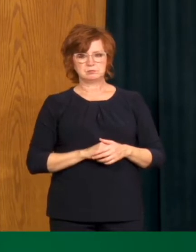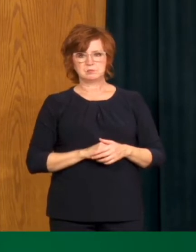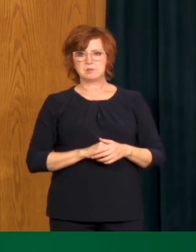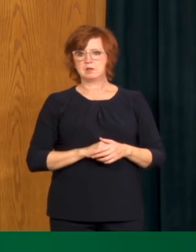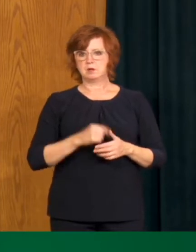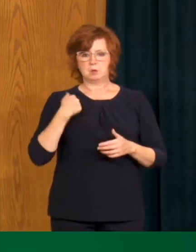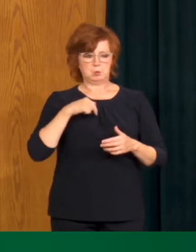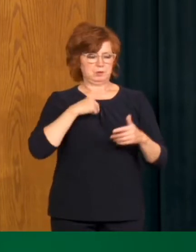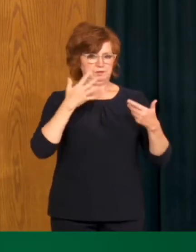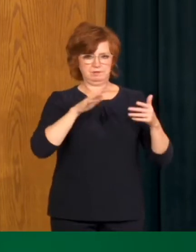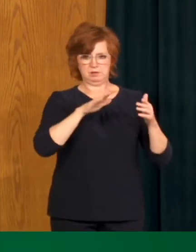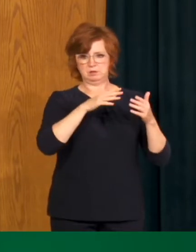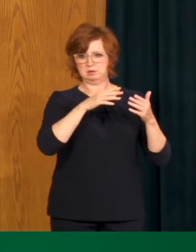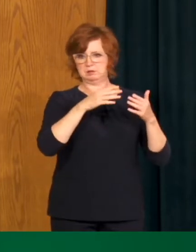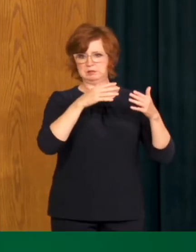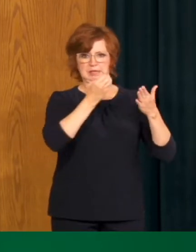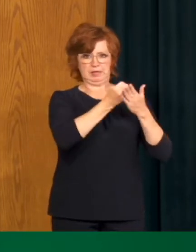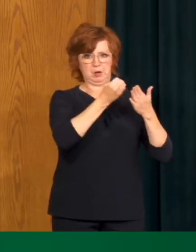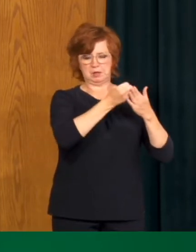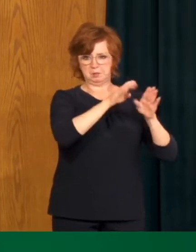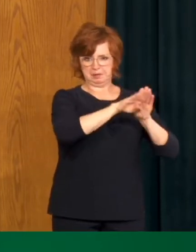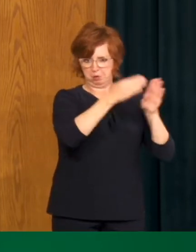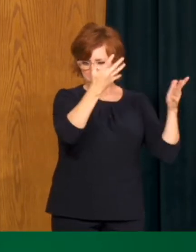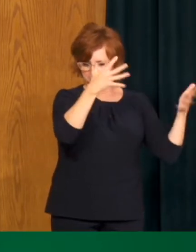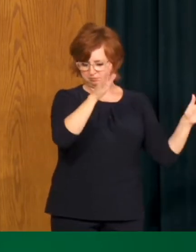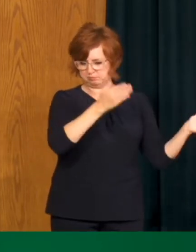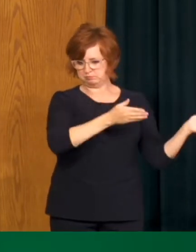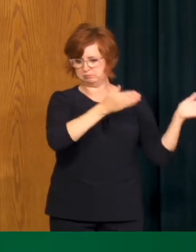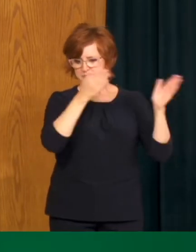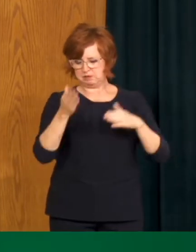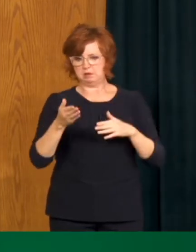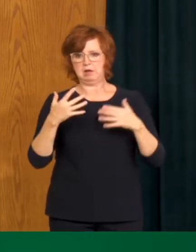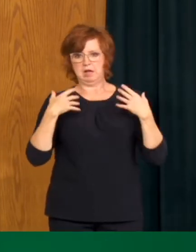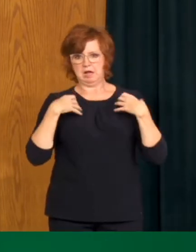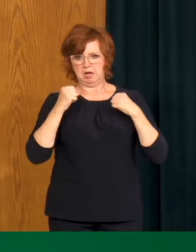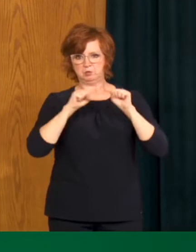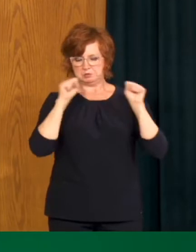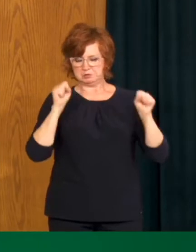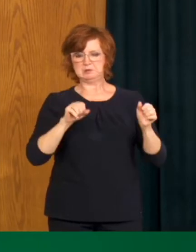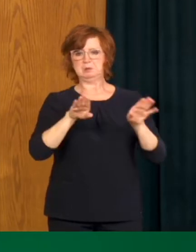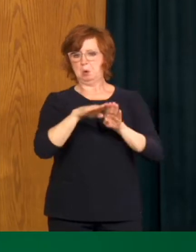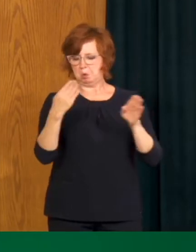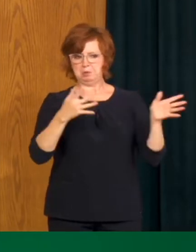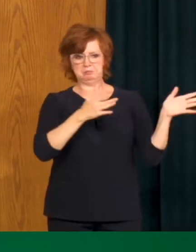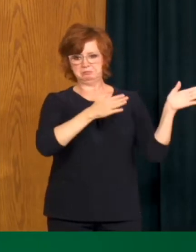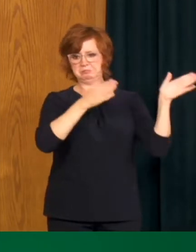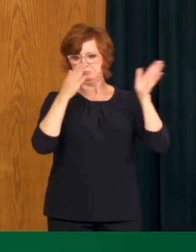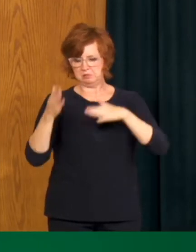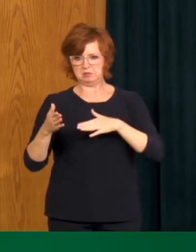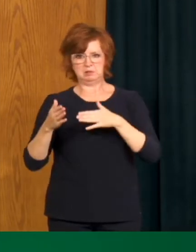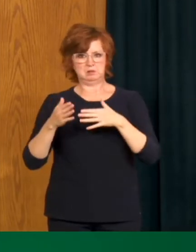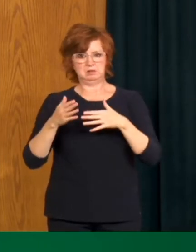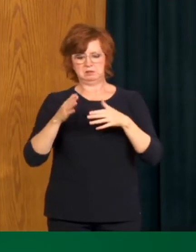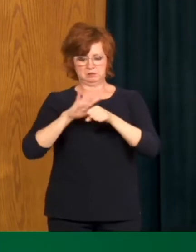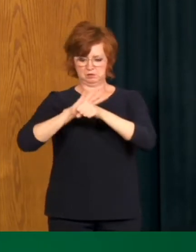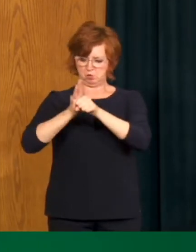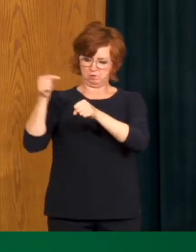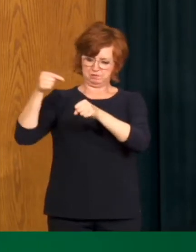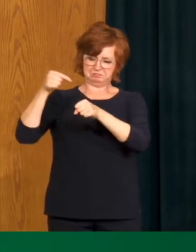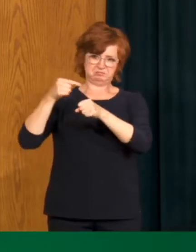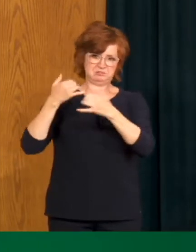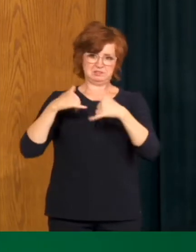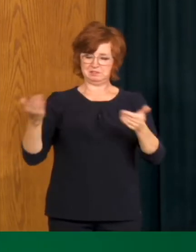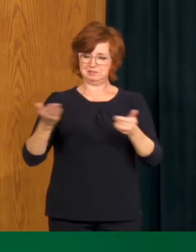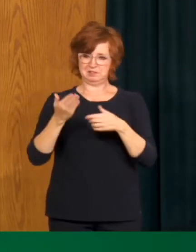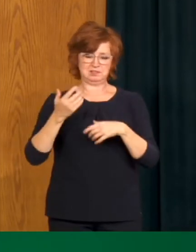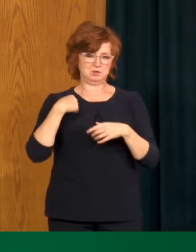across COVID, and we're planning, and not planning, but we're living with COVID on a day-to-day basis, we just have to be cognizant of the fact that